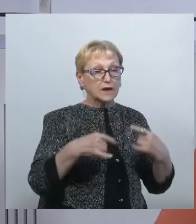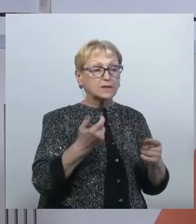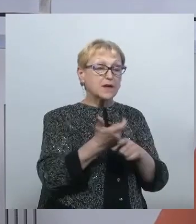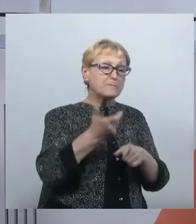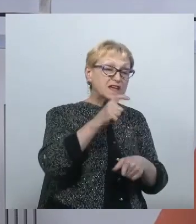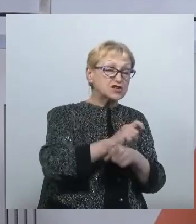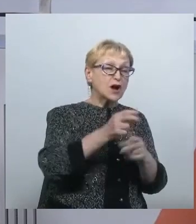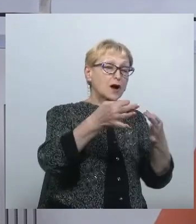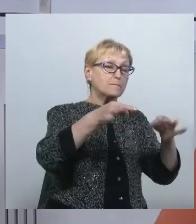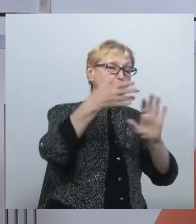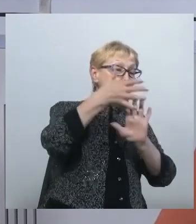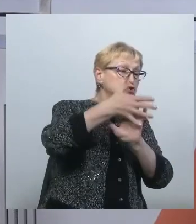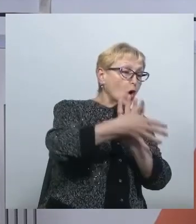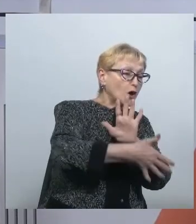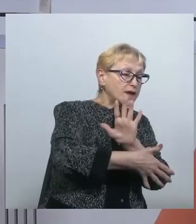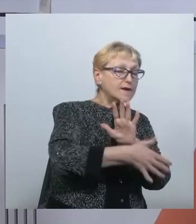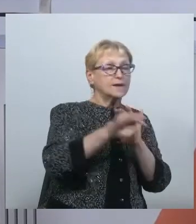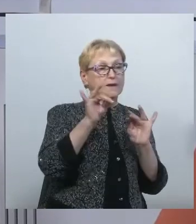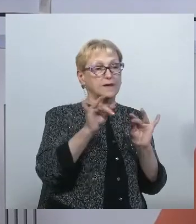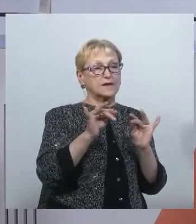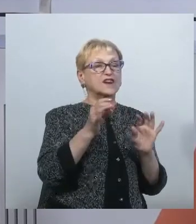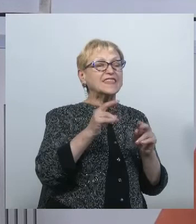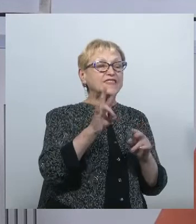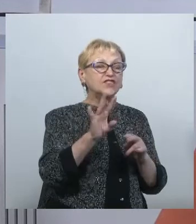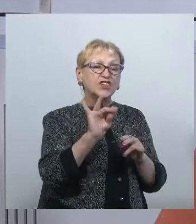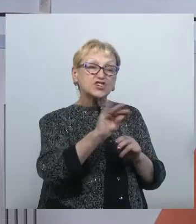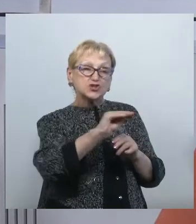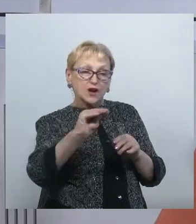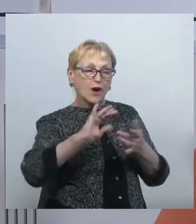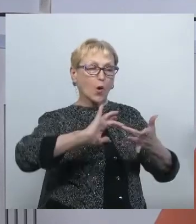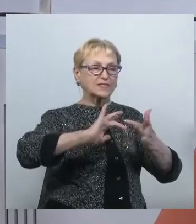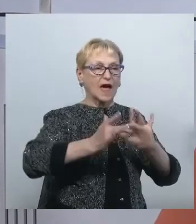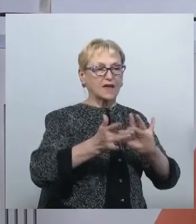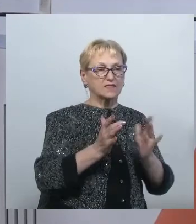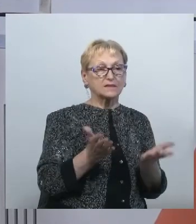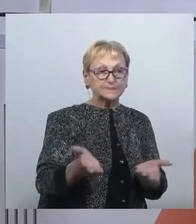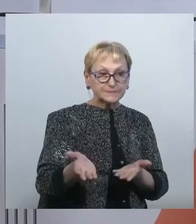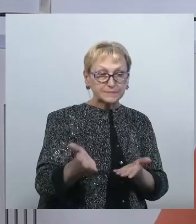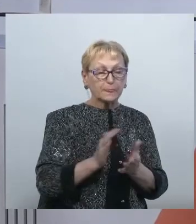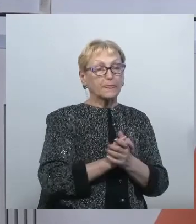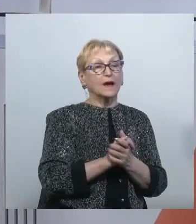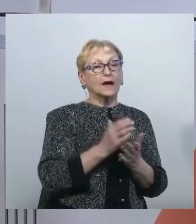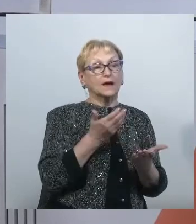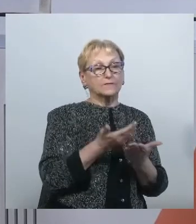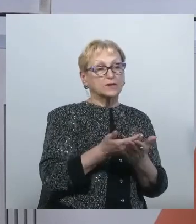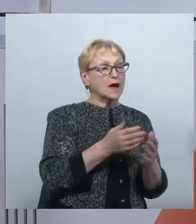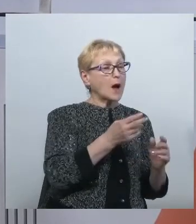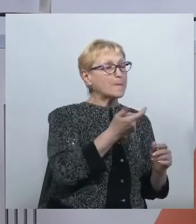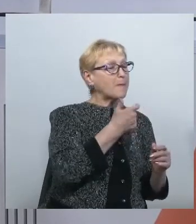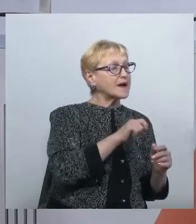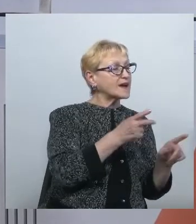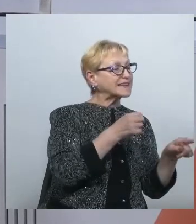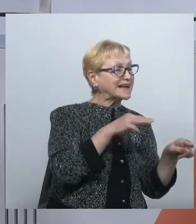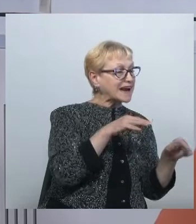TV channel, it turns out, are more transparent than online media. A question to our experts. I would like to